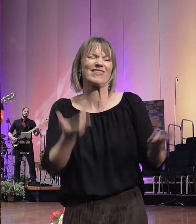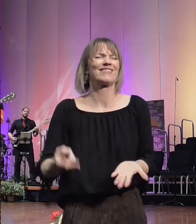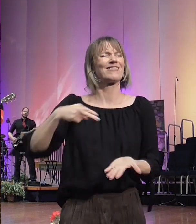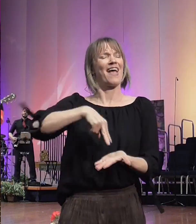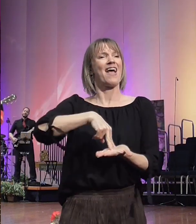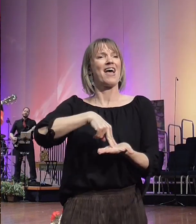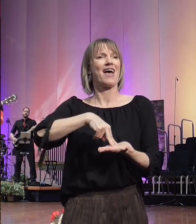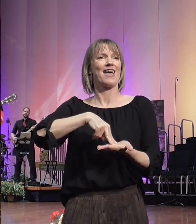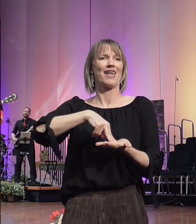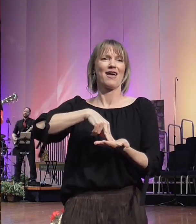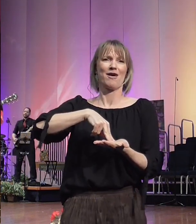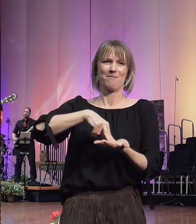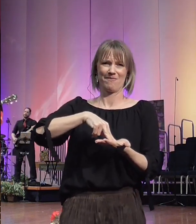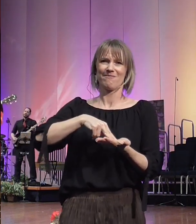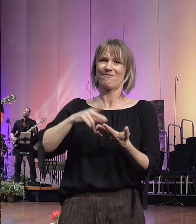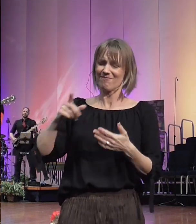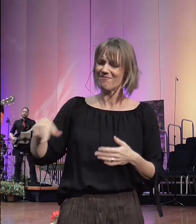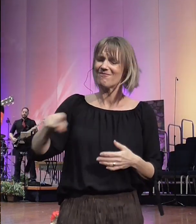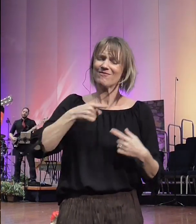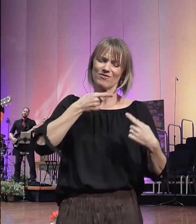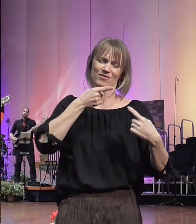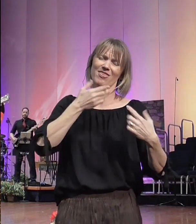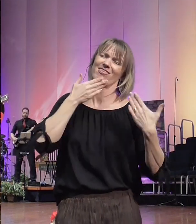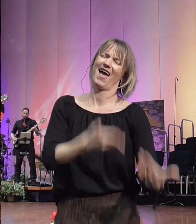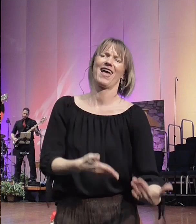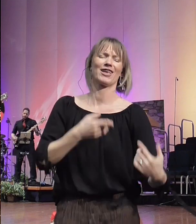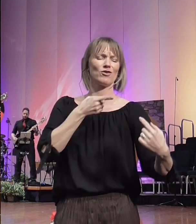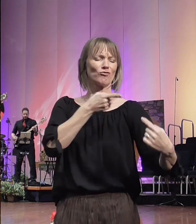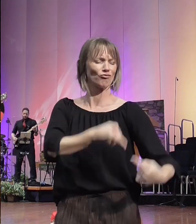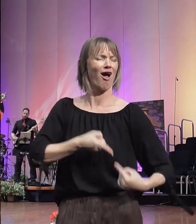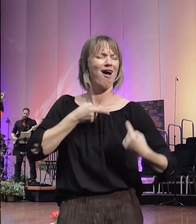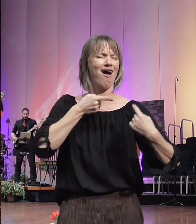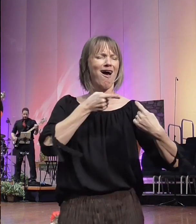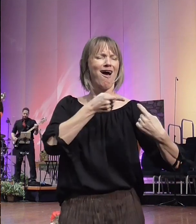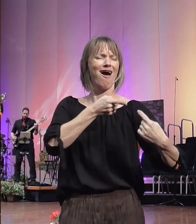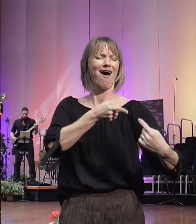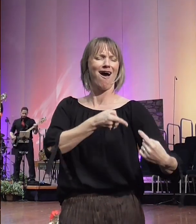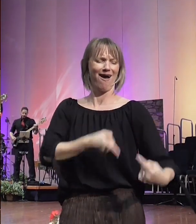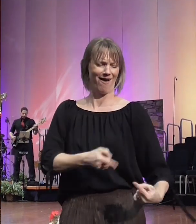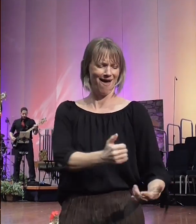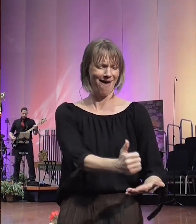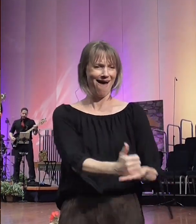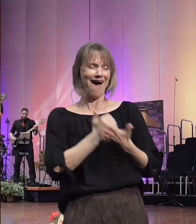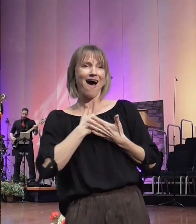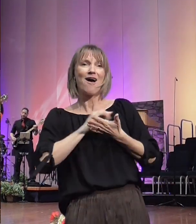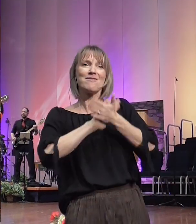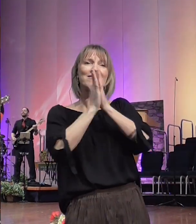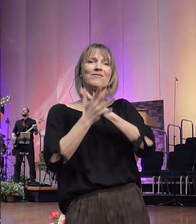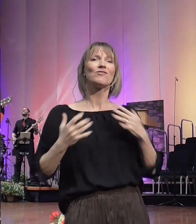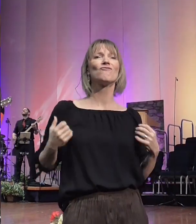Thank you, struggle. You know you made me strong.